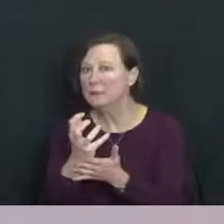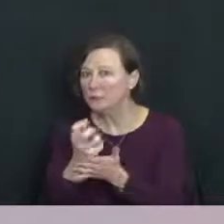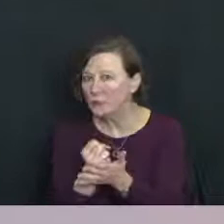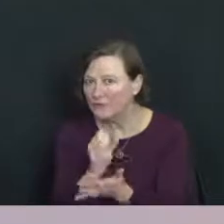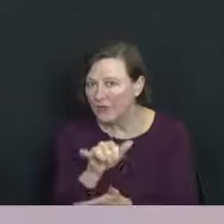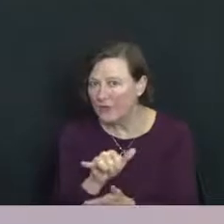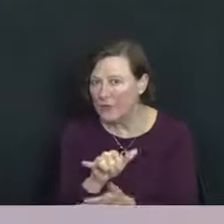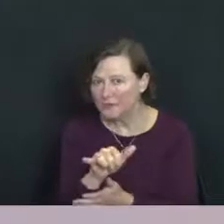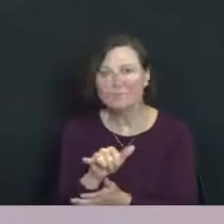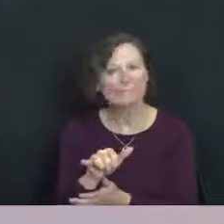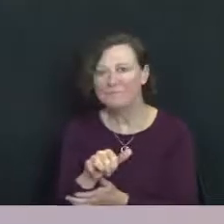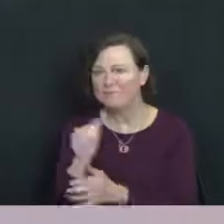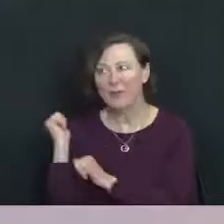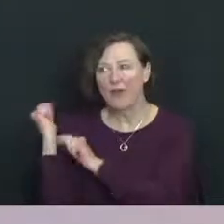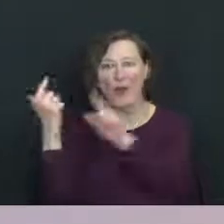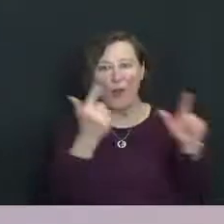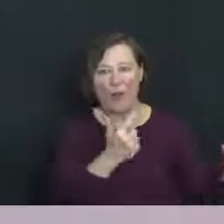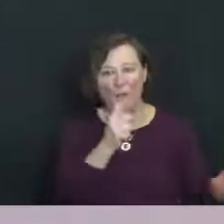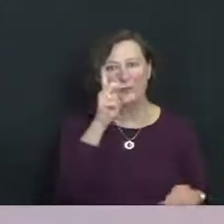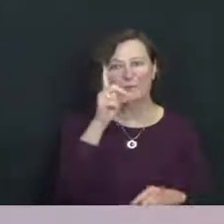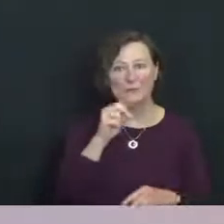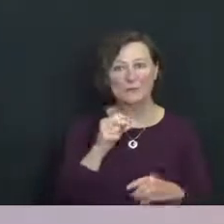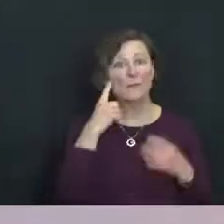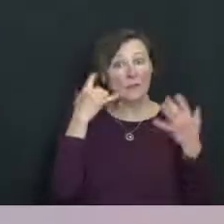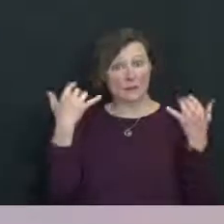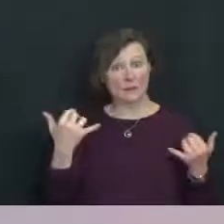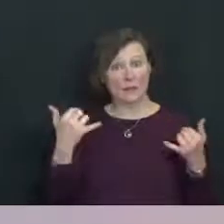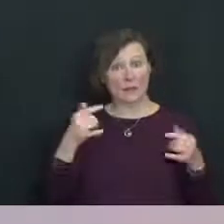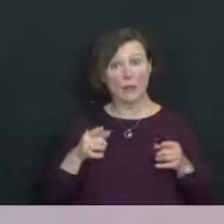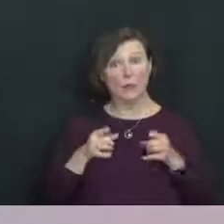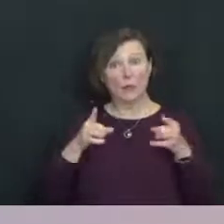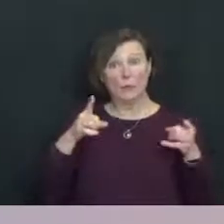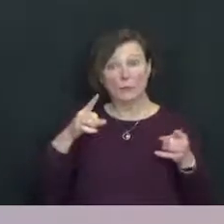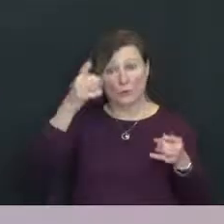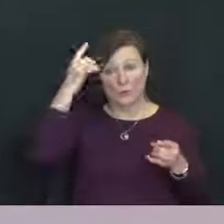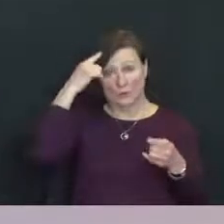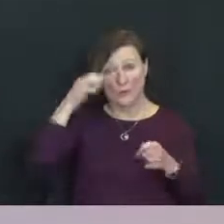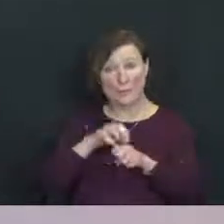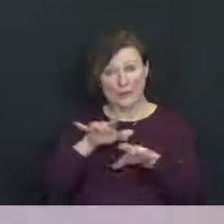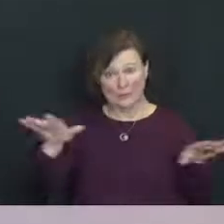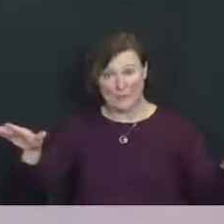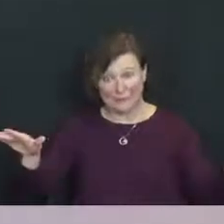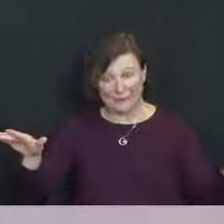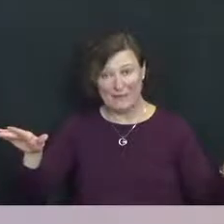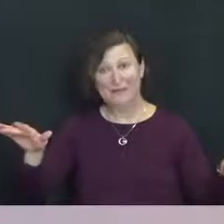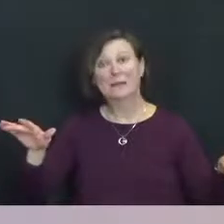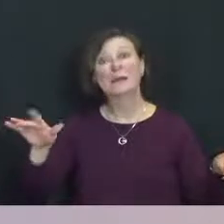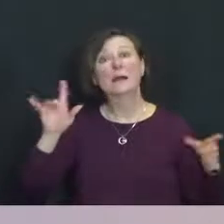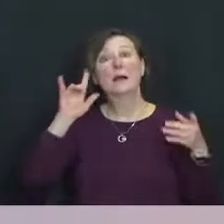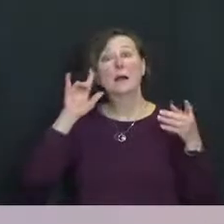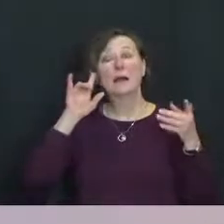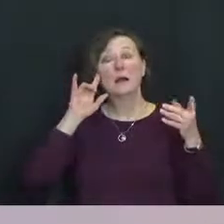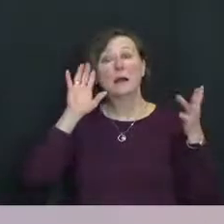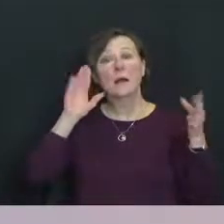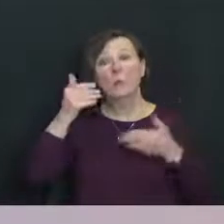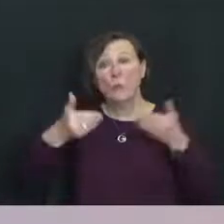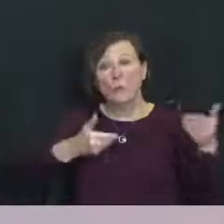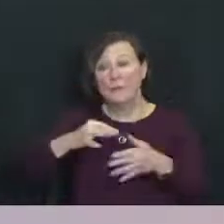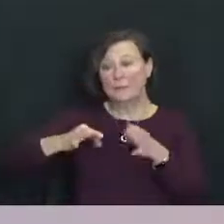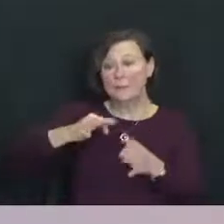Everyone. So for now, during the pandemic, I hope you'll let a welcoming spirit guide you in your